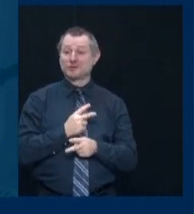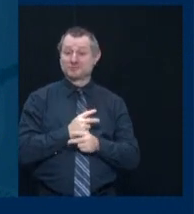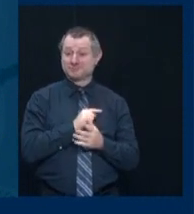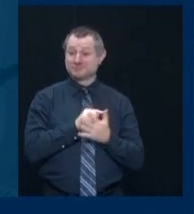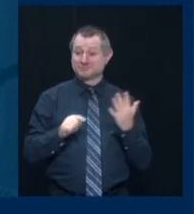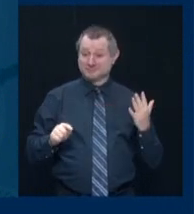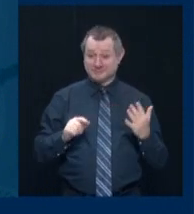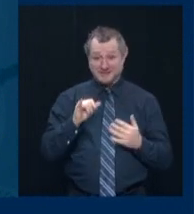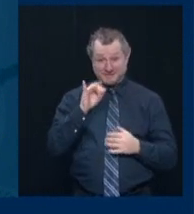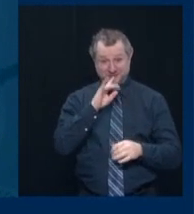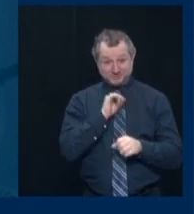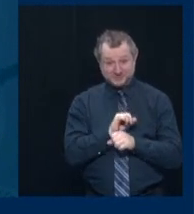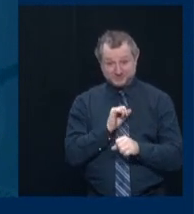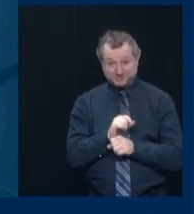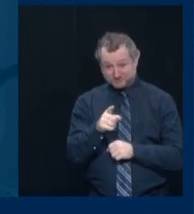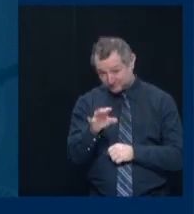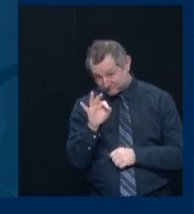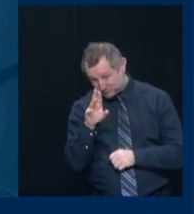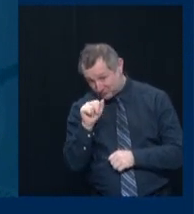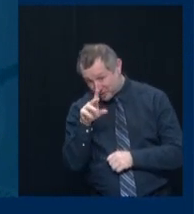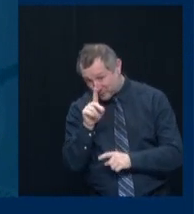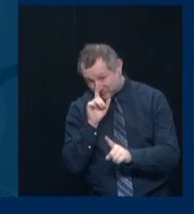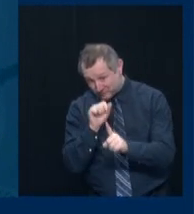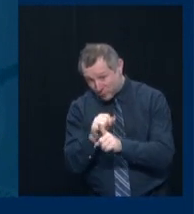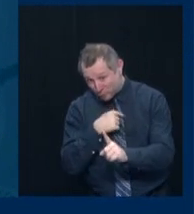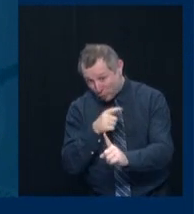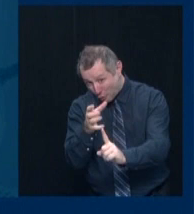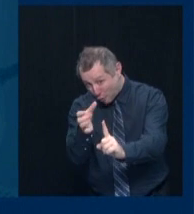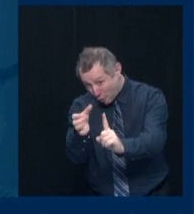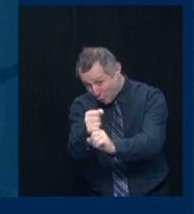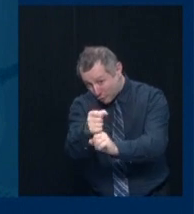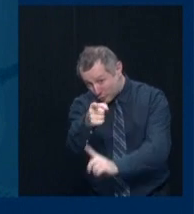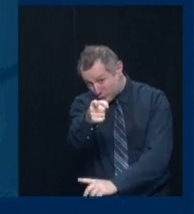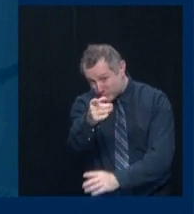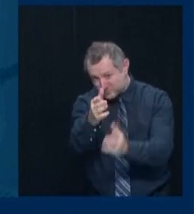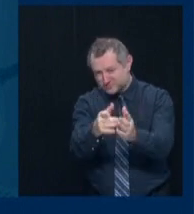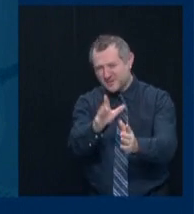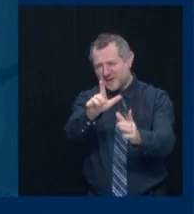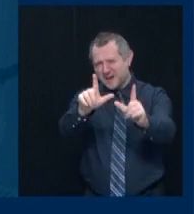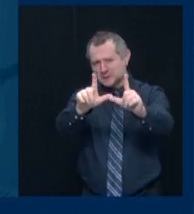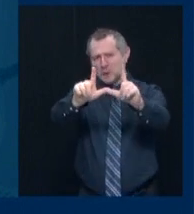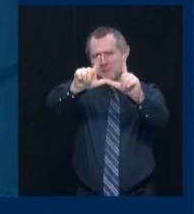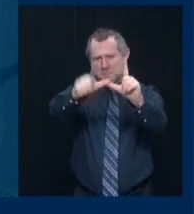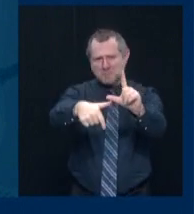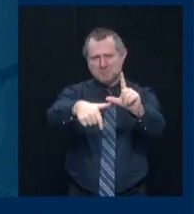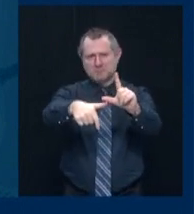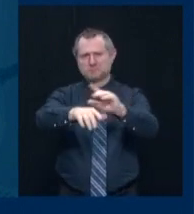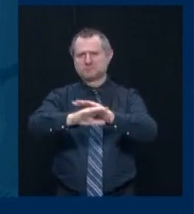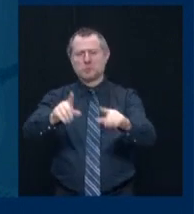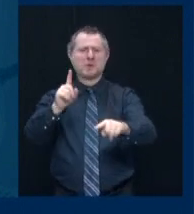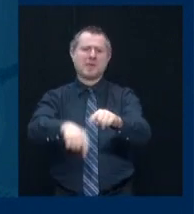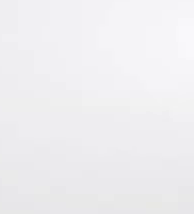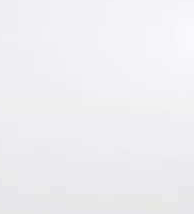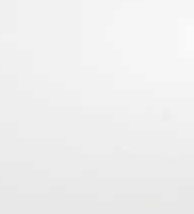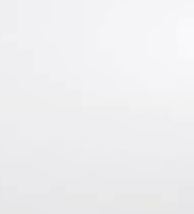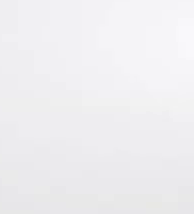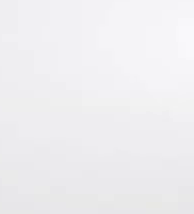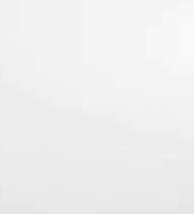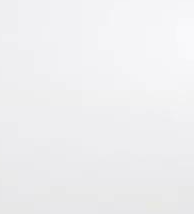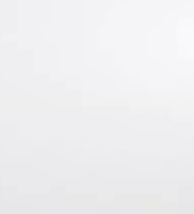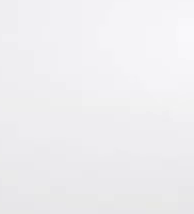on this vaccine, we will remove your license to practice in the state of New York.